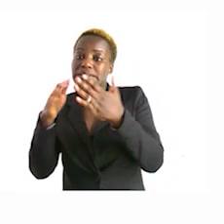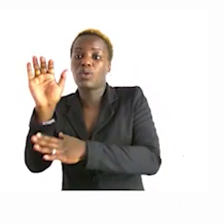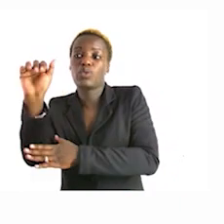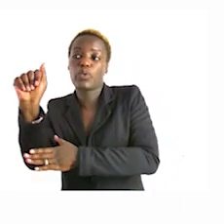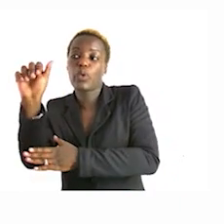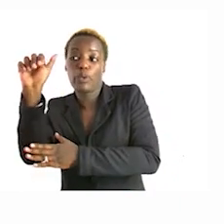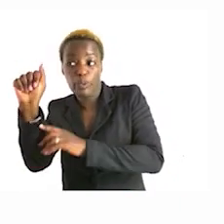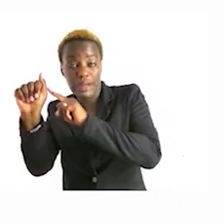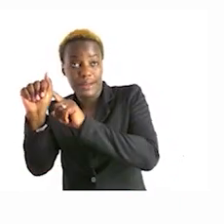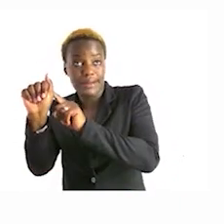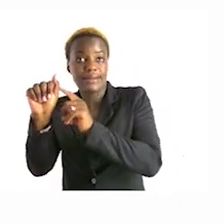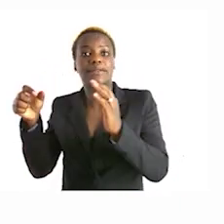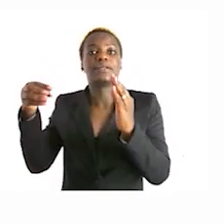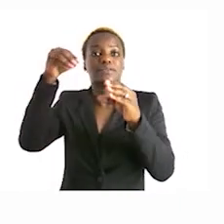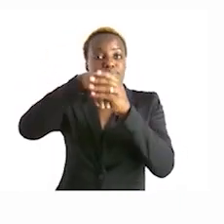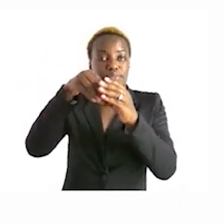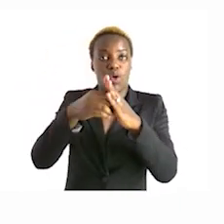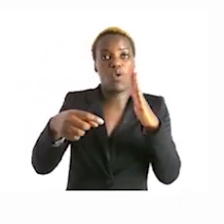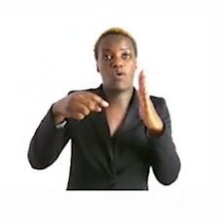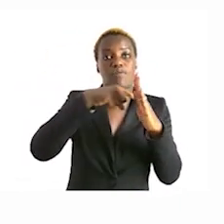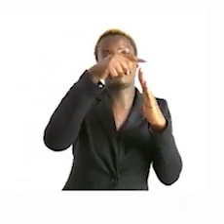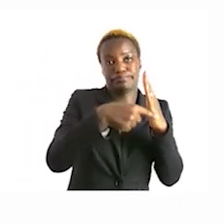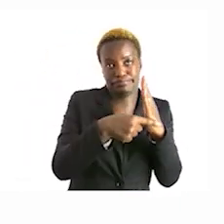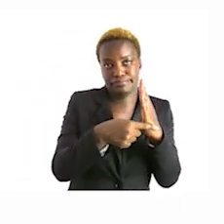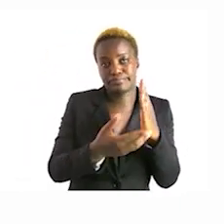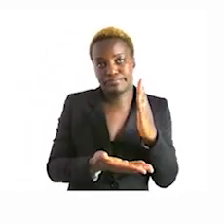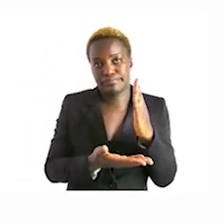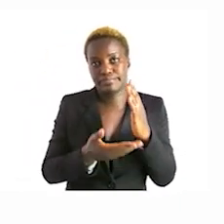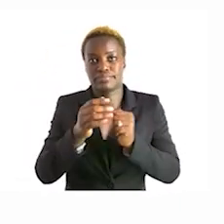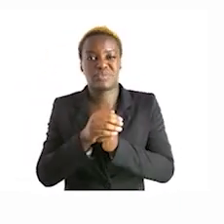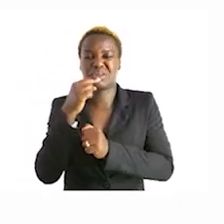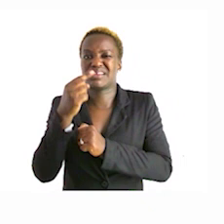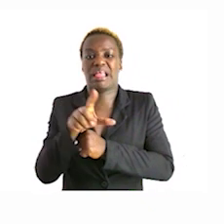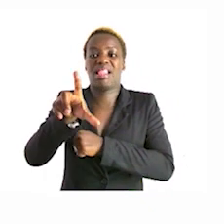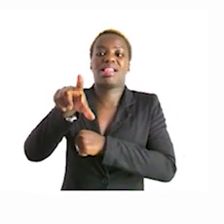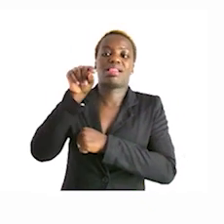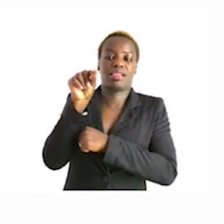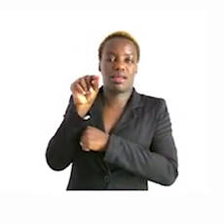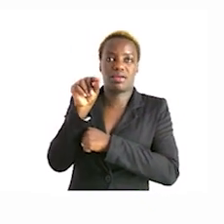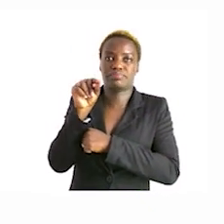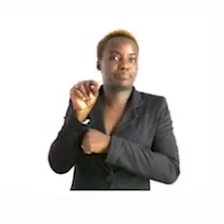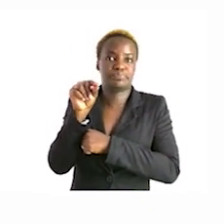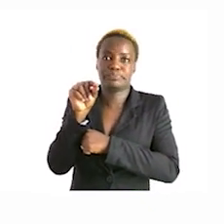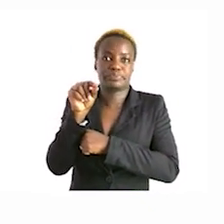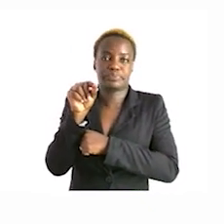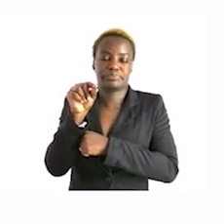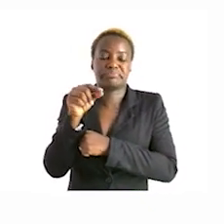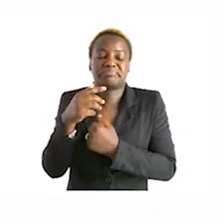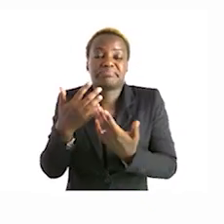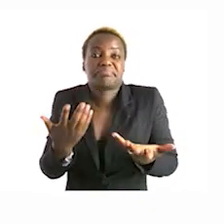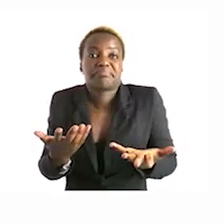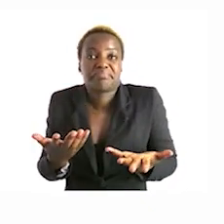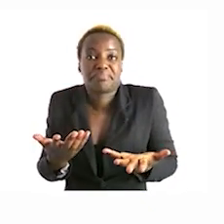an apple every day. And we cannot also say, I eat the apple. We cannot say that unless if we